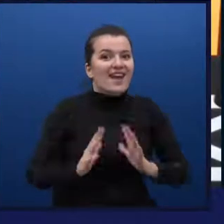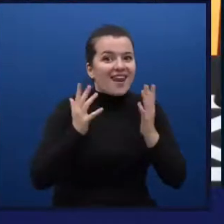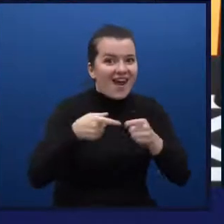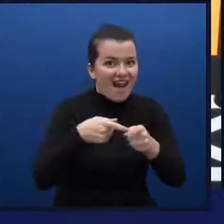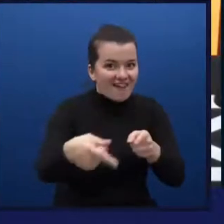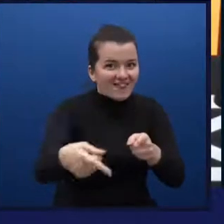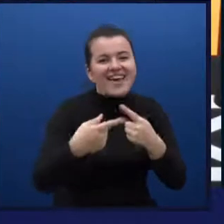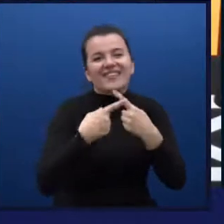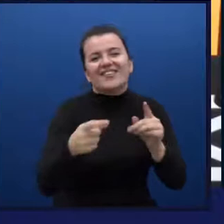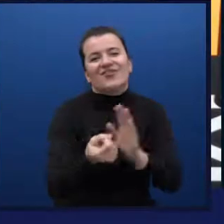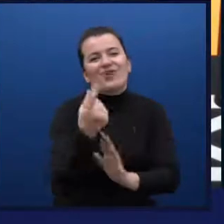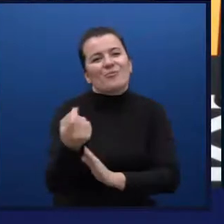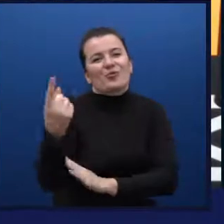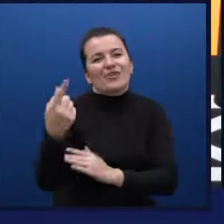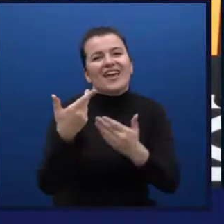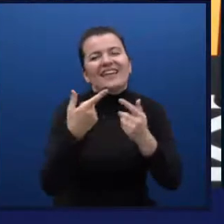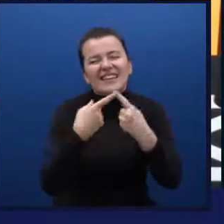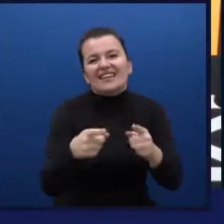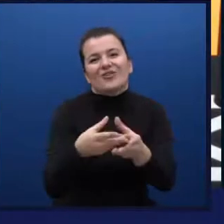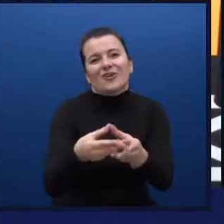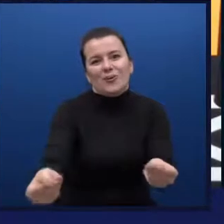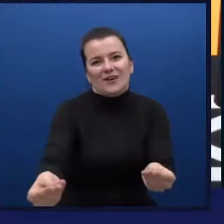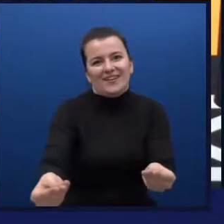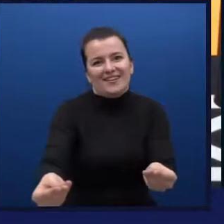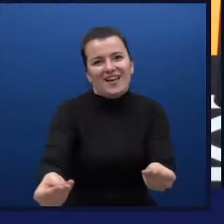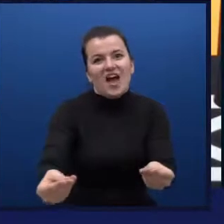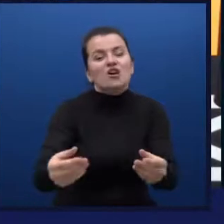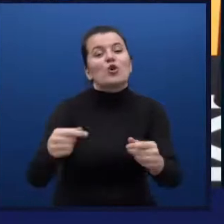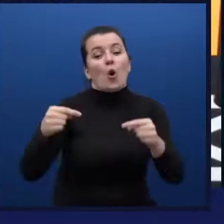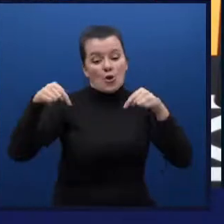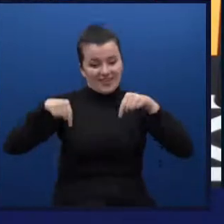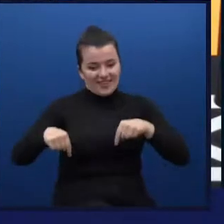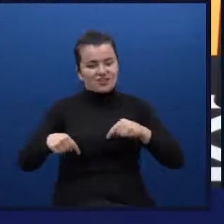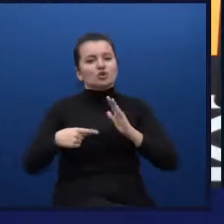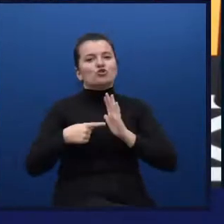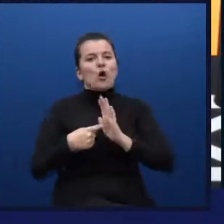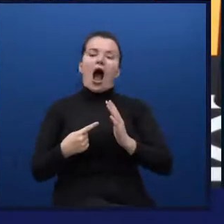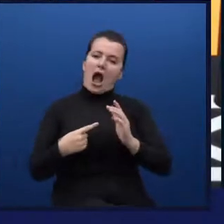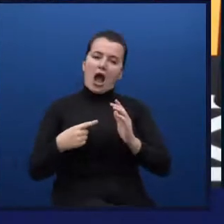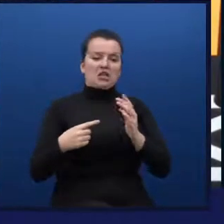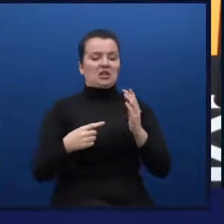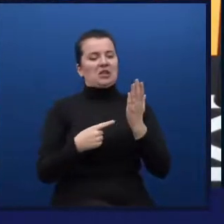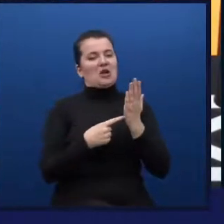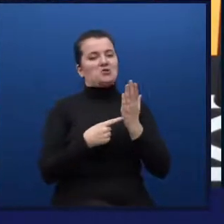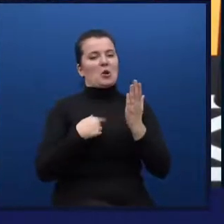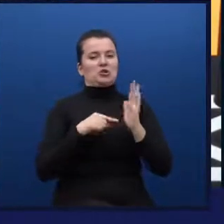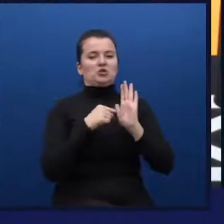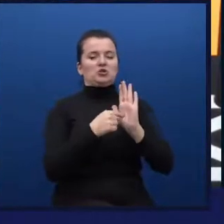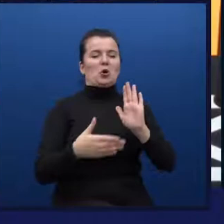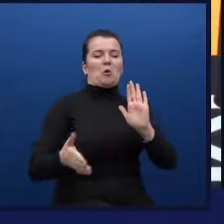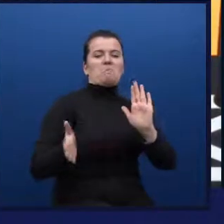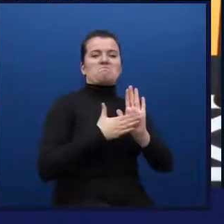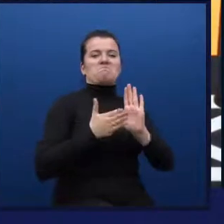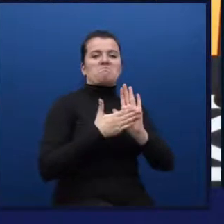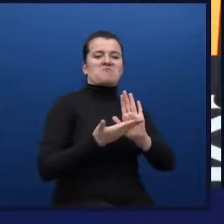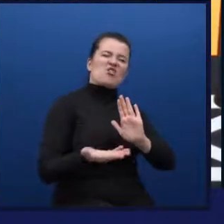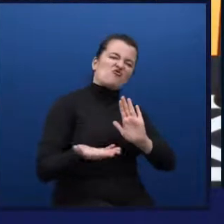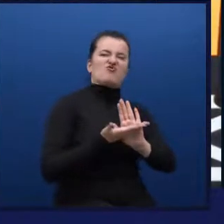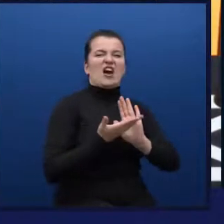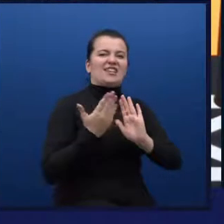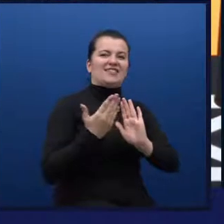different opportunities. And if you're following the technology first and not taking the needs into consideration, your proof of concept is not going to be successful.